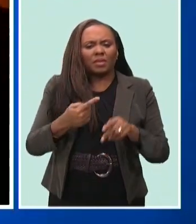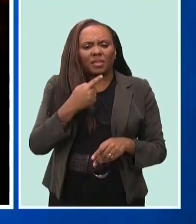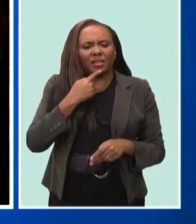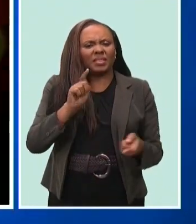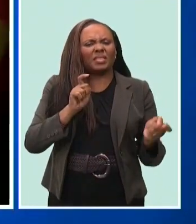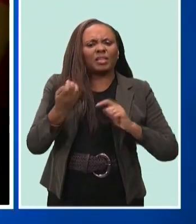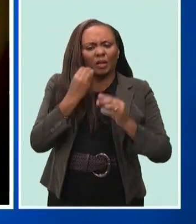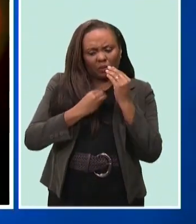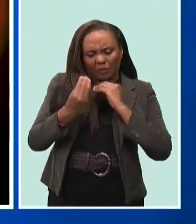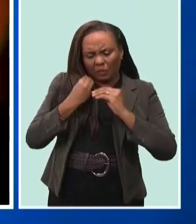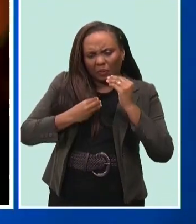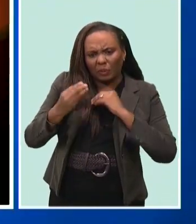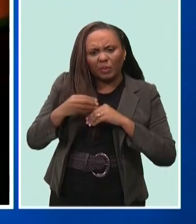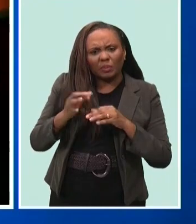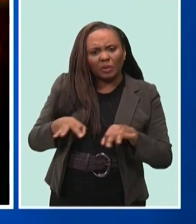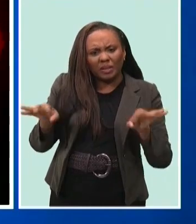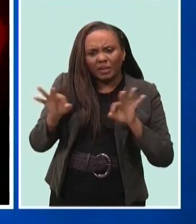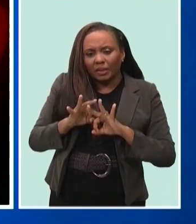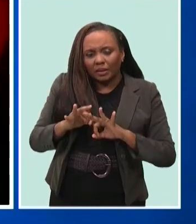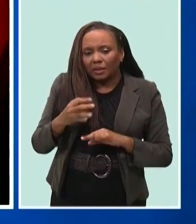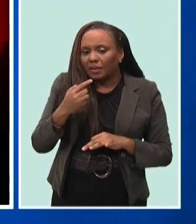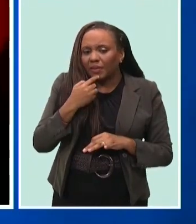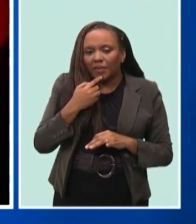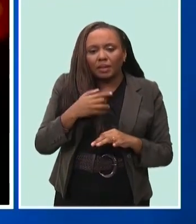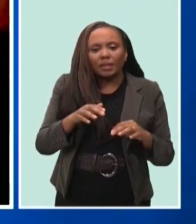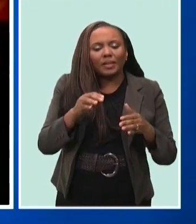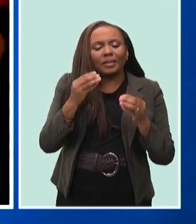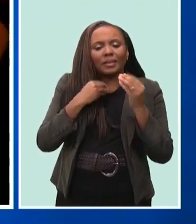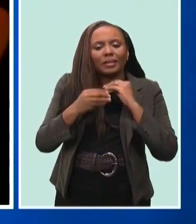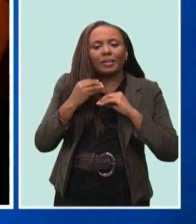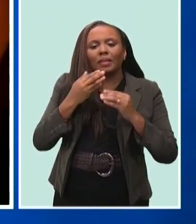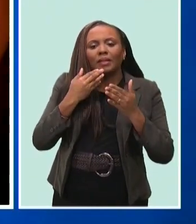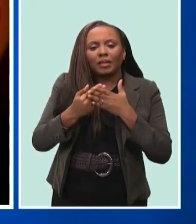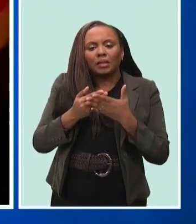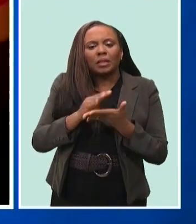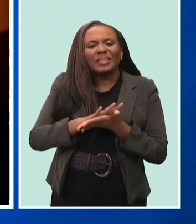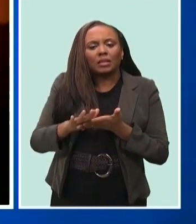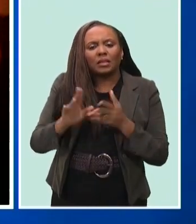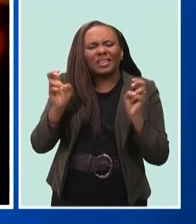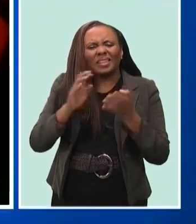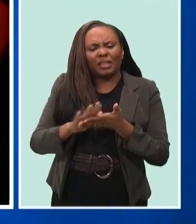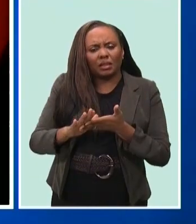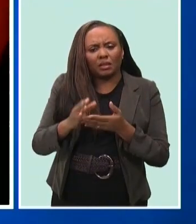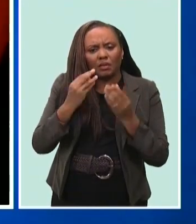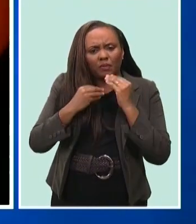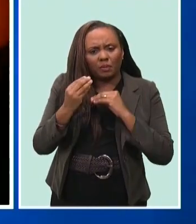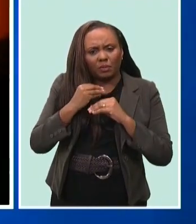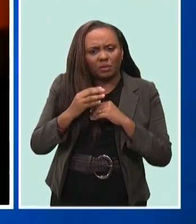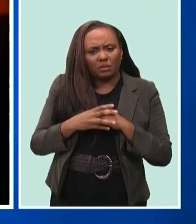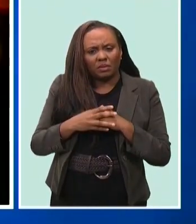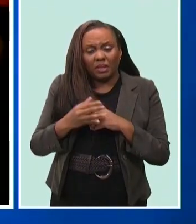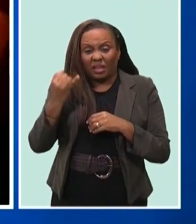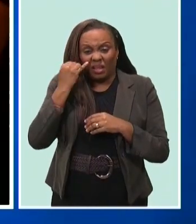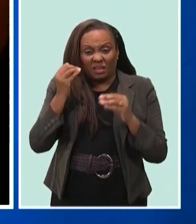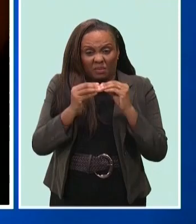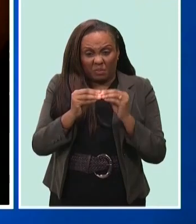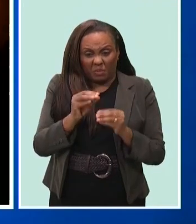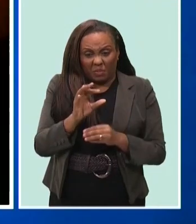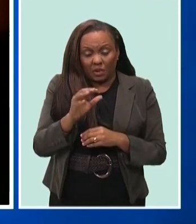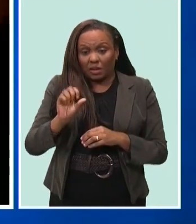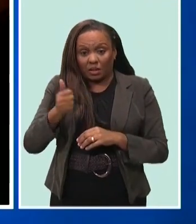offered some advice. Stay away from processed foods. Jared Sartori says if more fast food restaurants